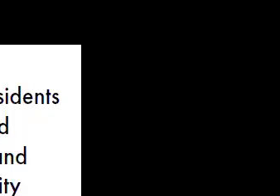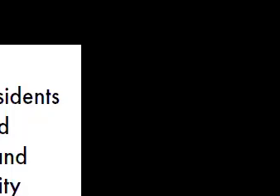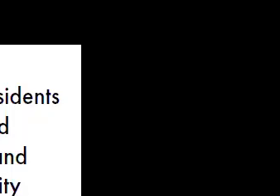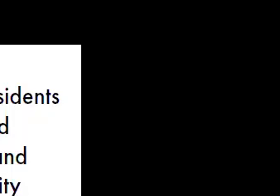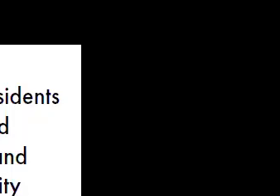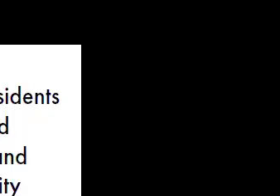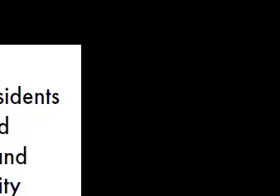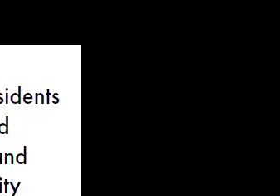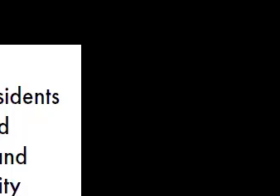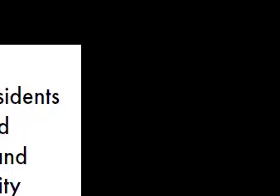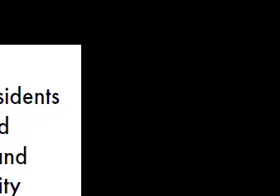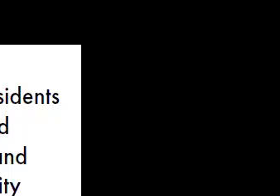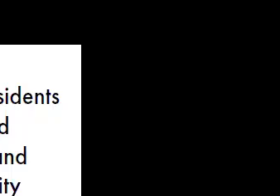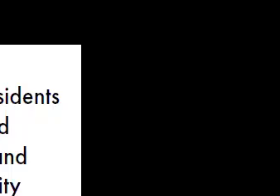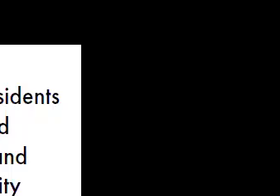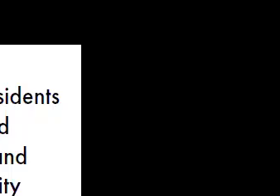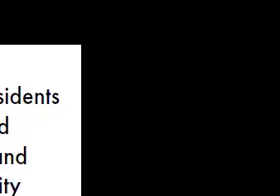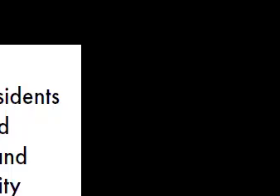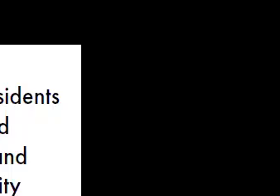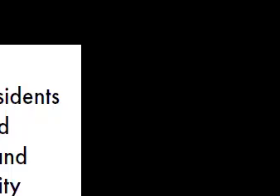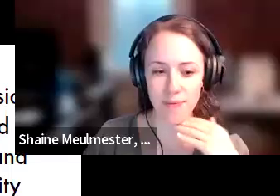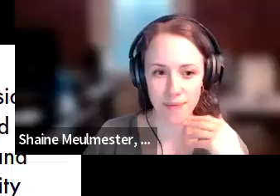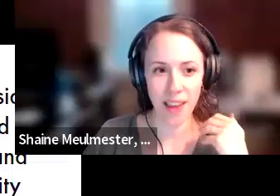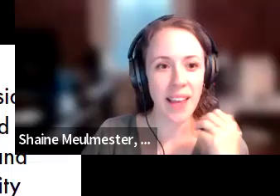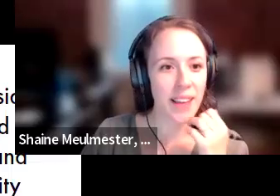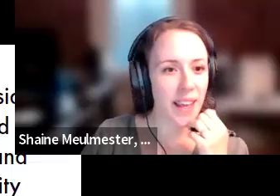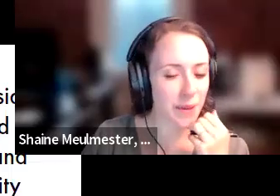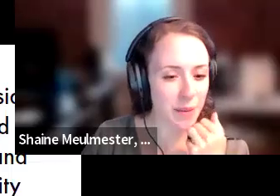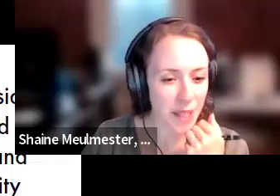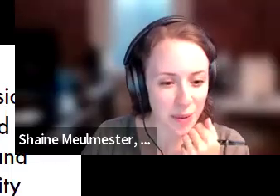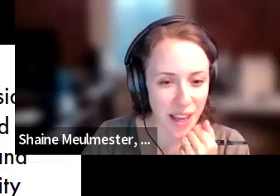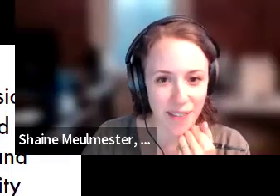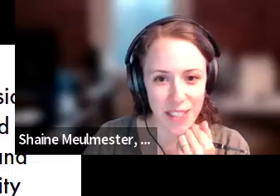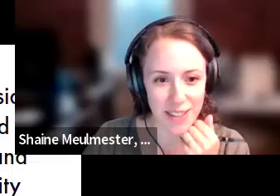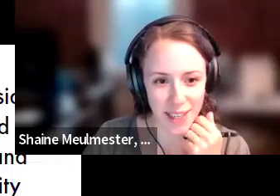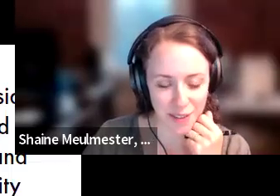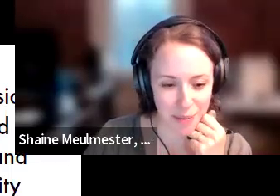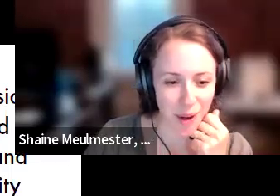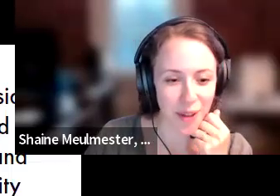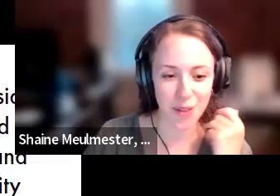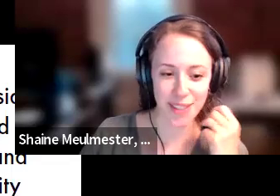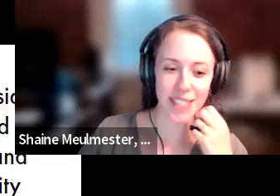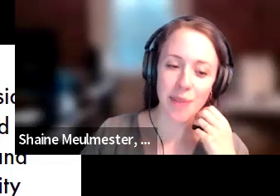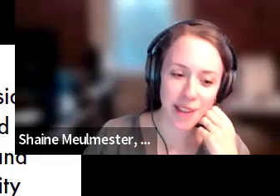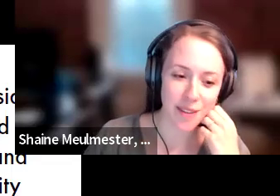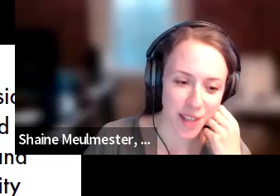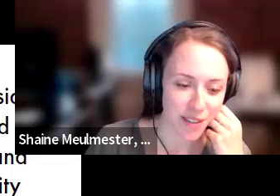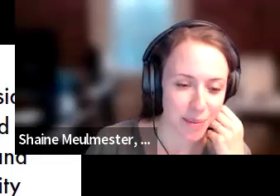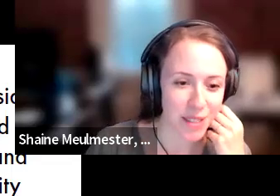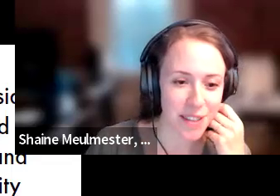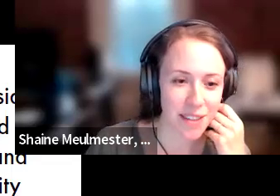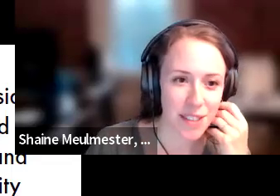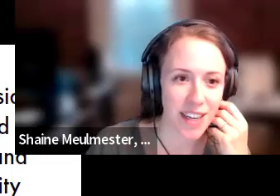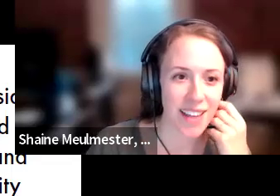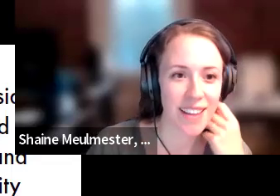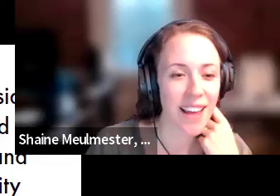Okay, I forget what it was called. It was like a golf cart cross with a. Kate, I want to make sure we have a chance Yeah, to sorry. hear from all those 3 hands, but thank you